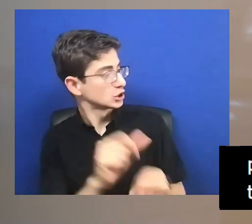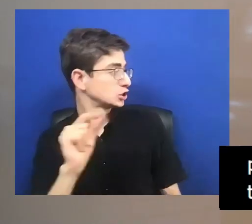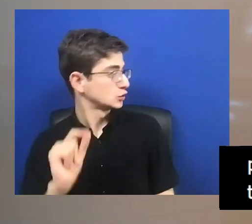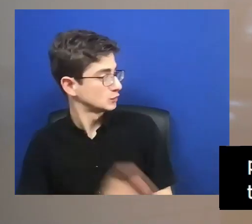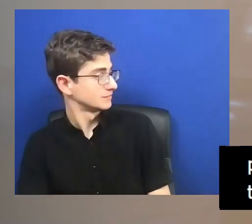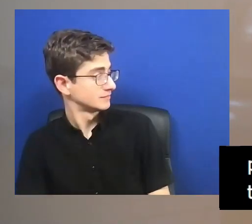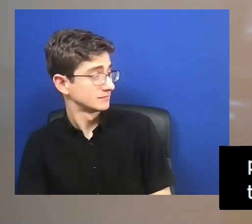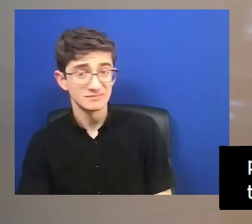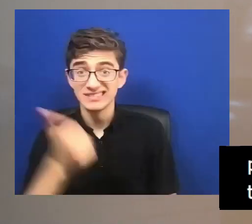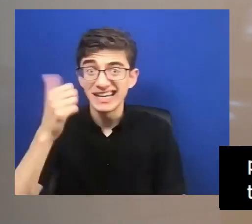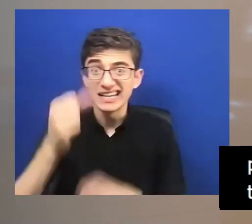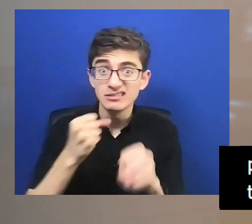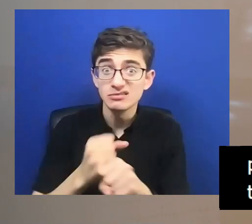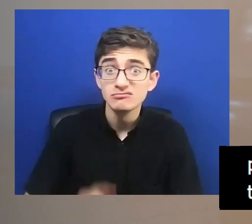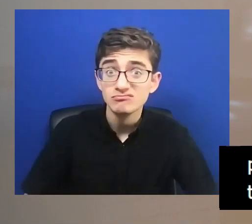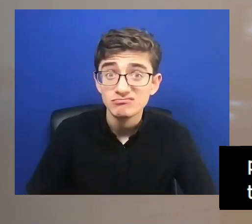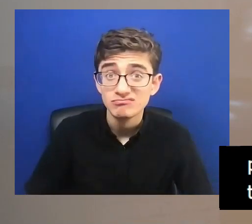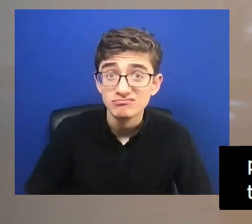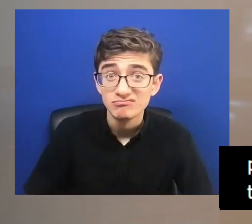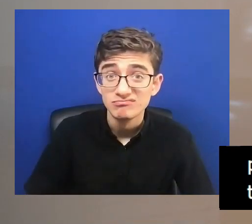years?